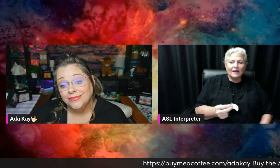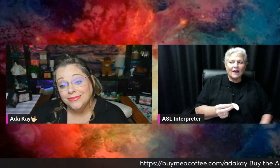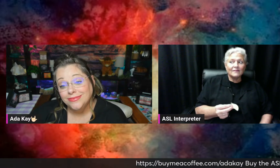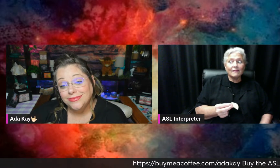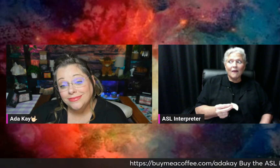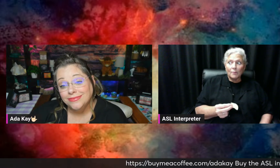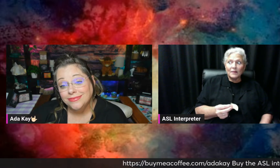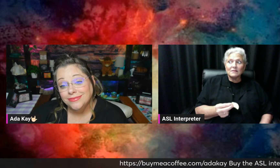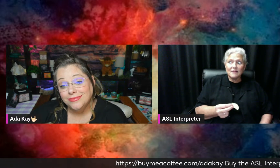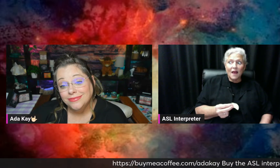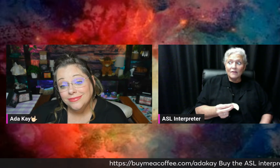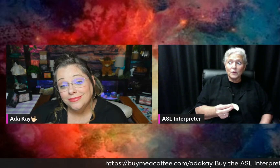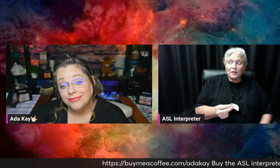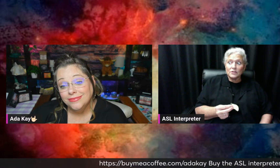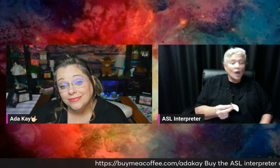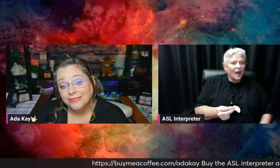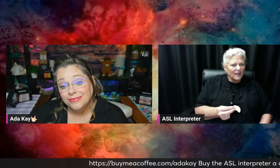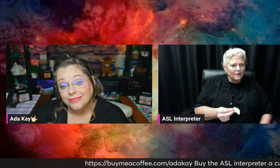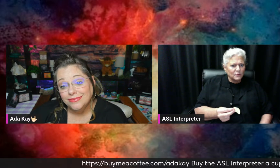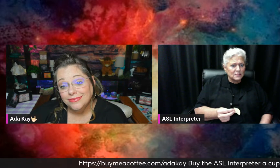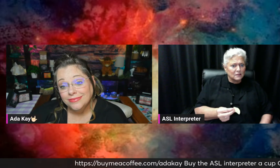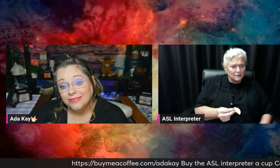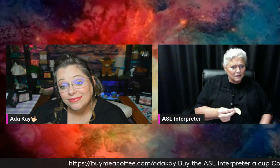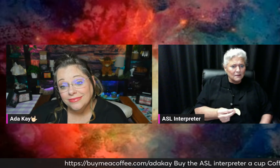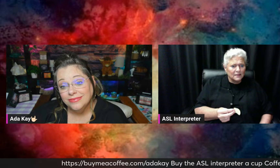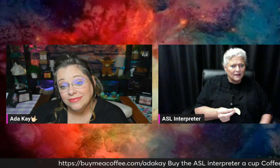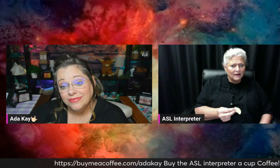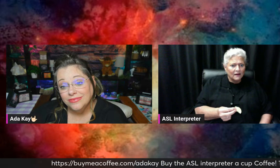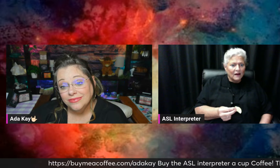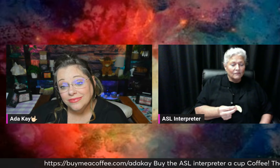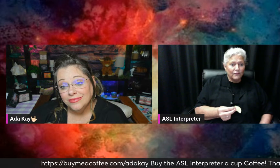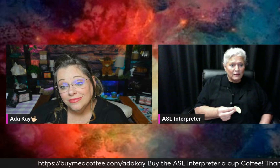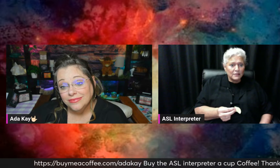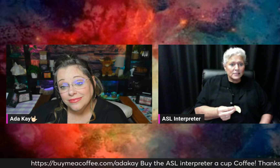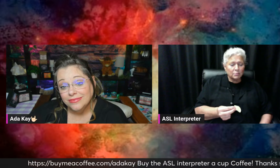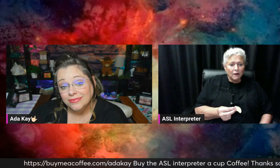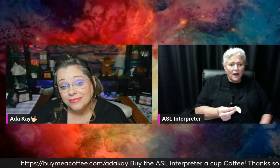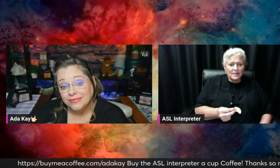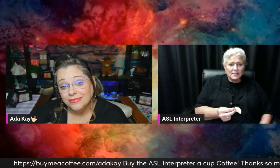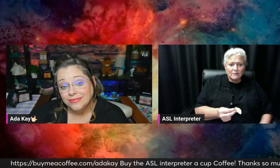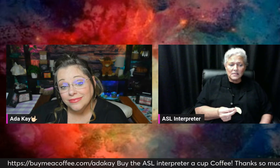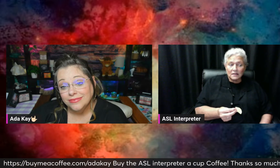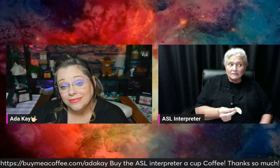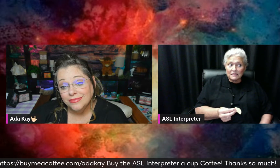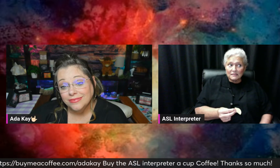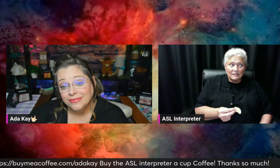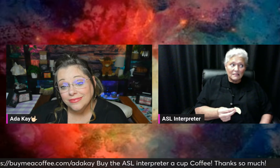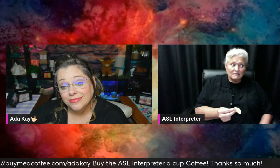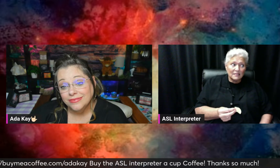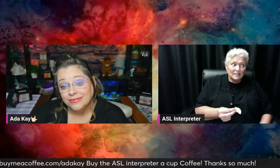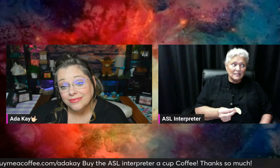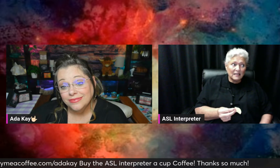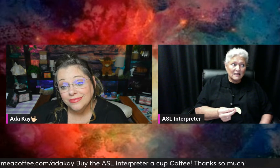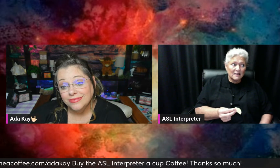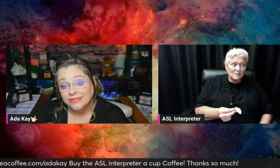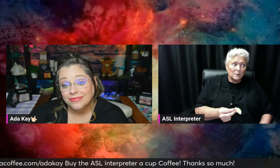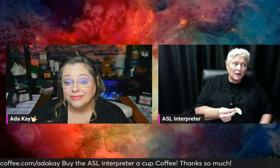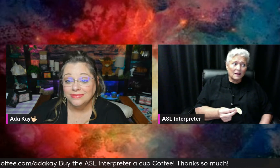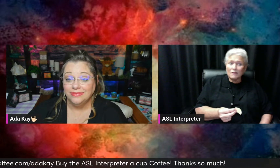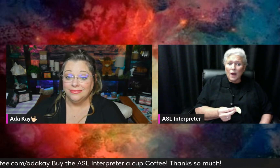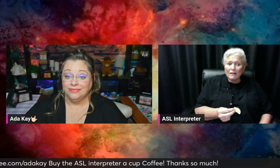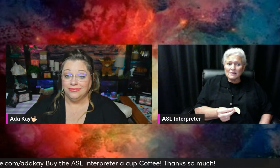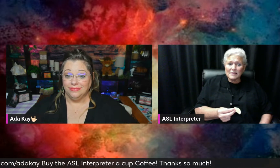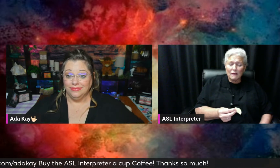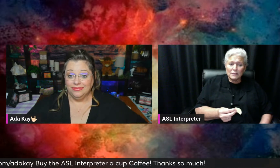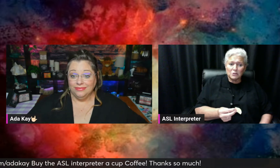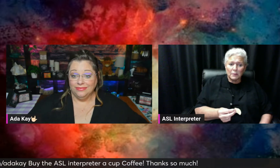had a tilapia sandwich, and it was good. Very surprised. I was like, well, I really need to eat this, but I don't